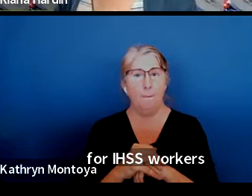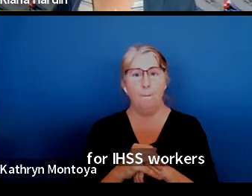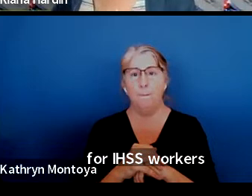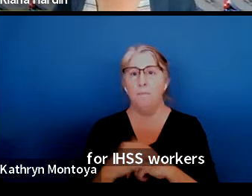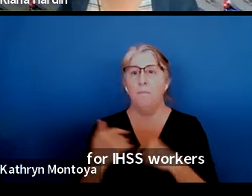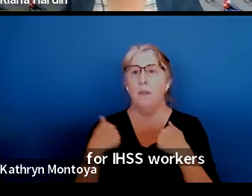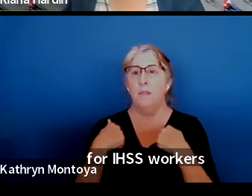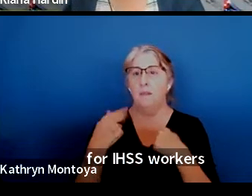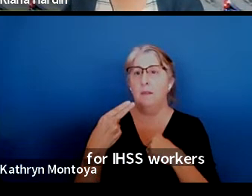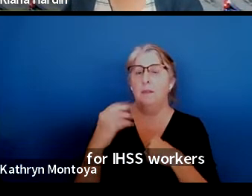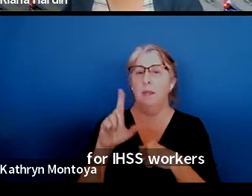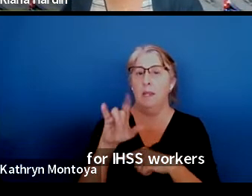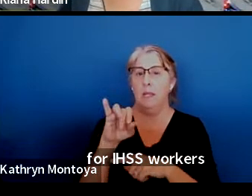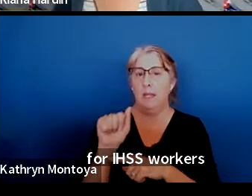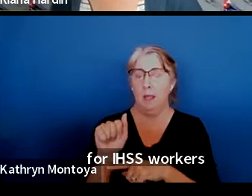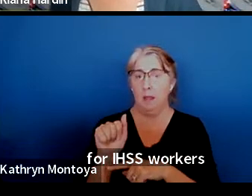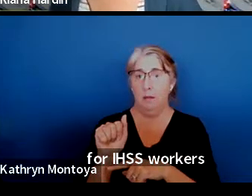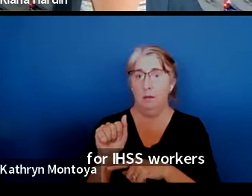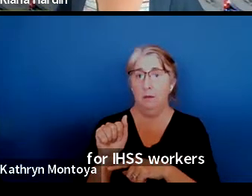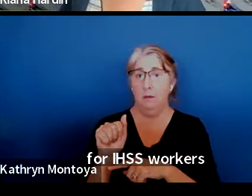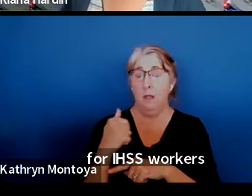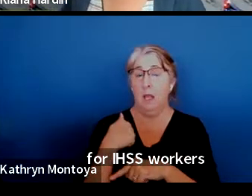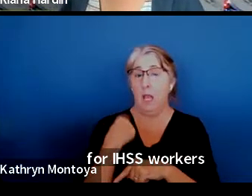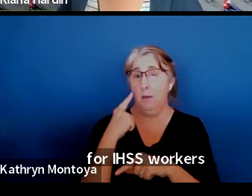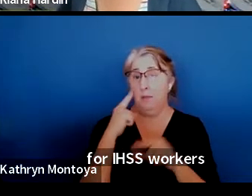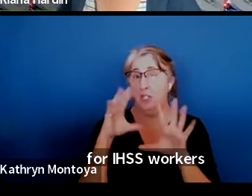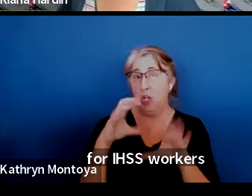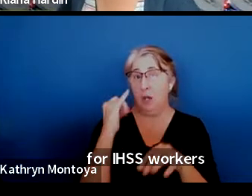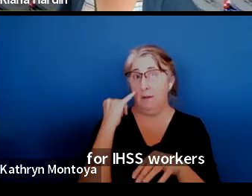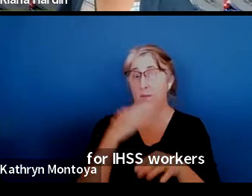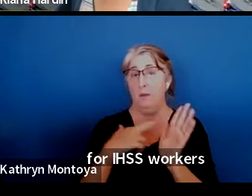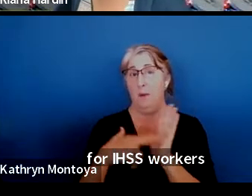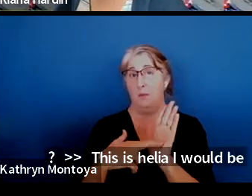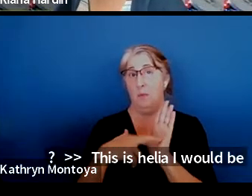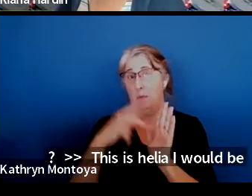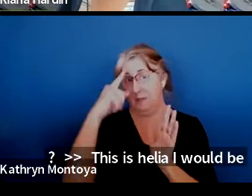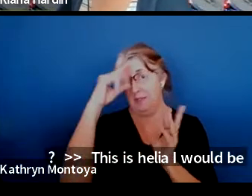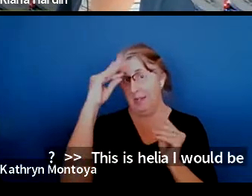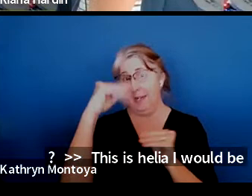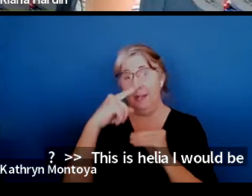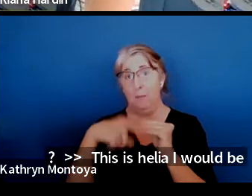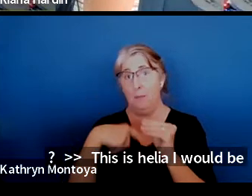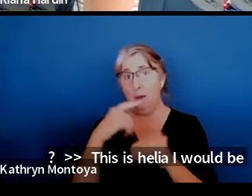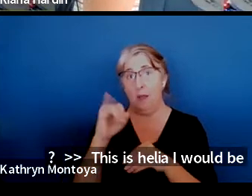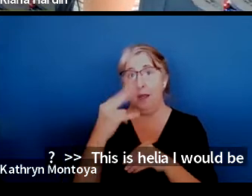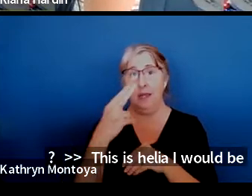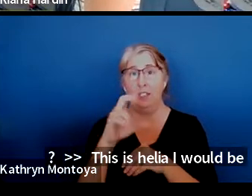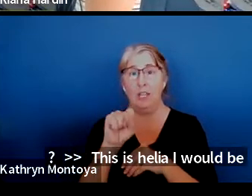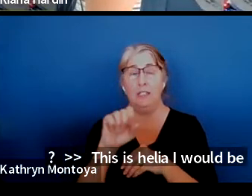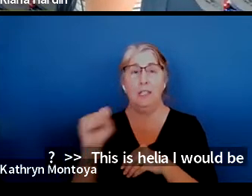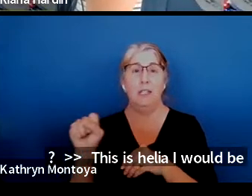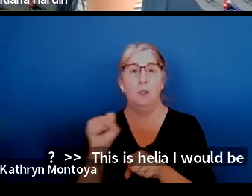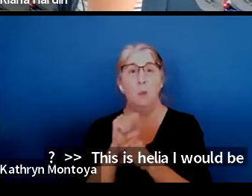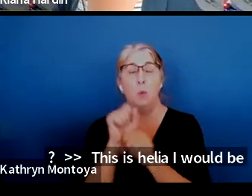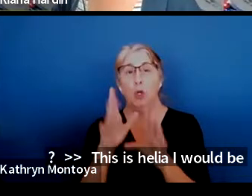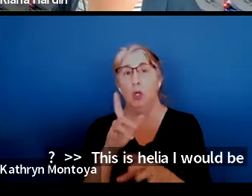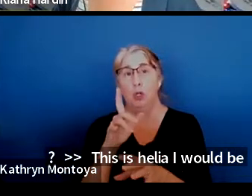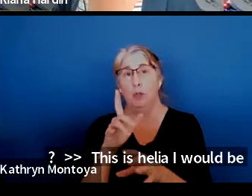This is Helia. I would be shocked if my representative was thinking about IHSS workers,